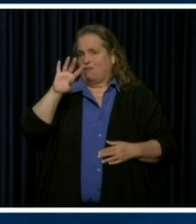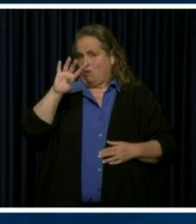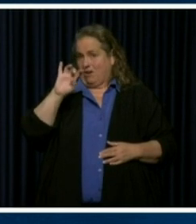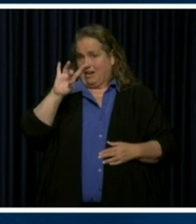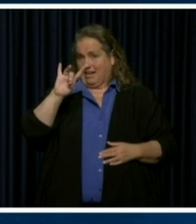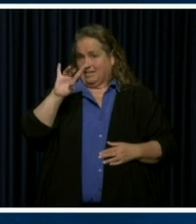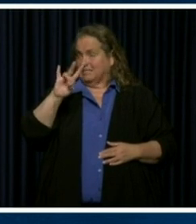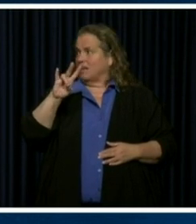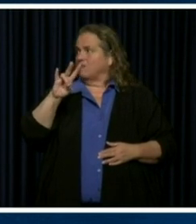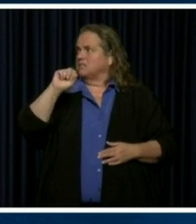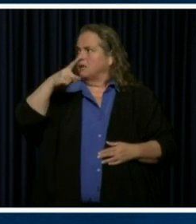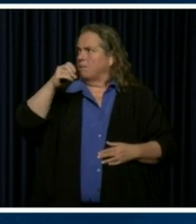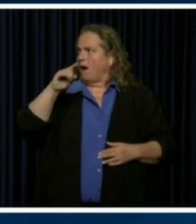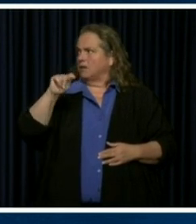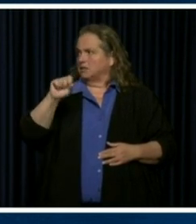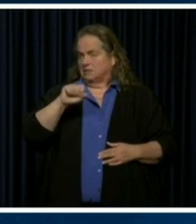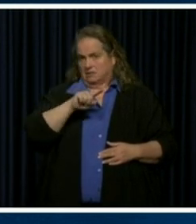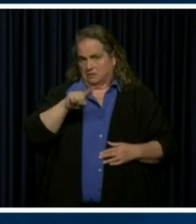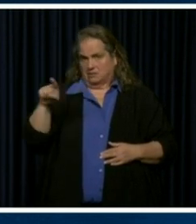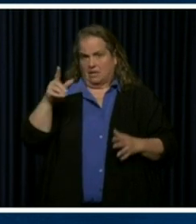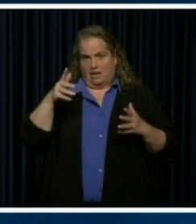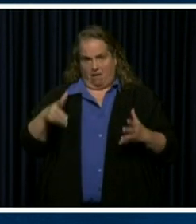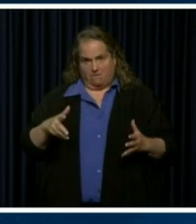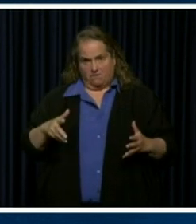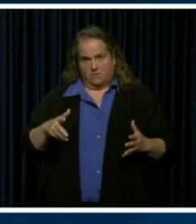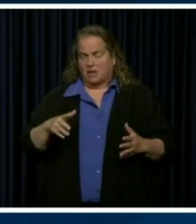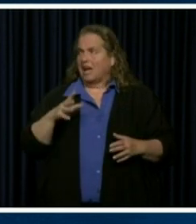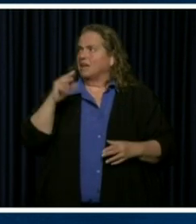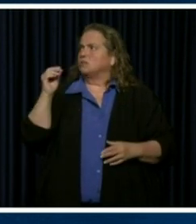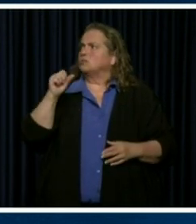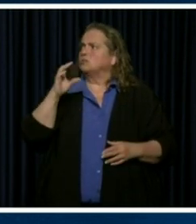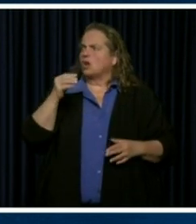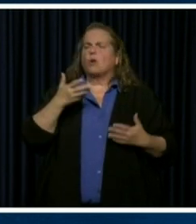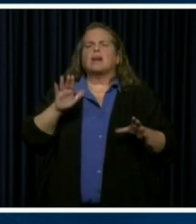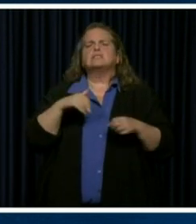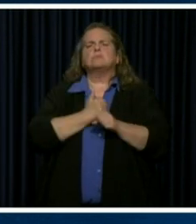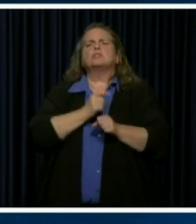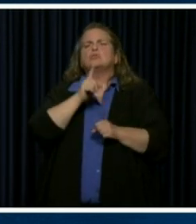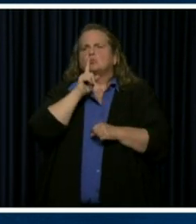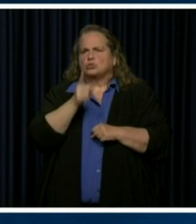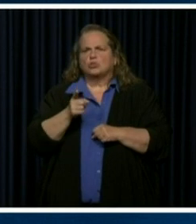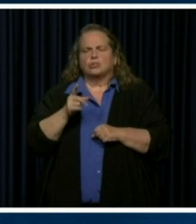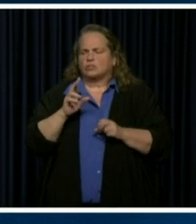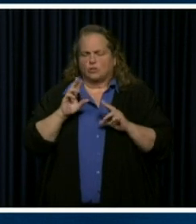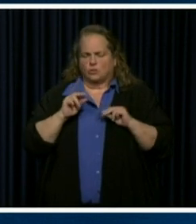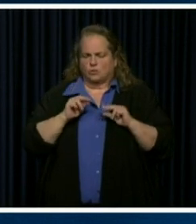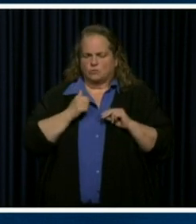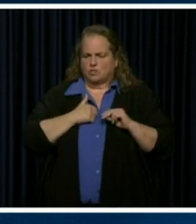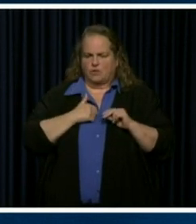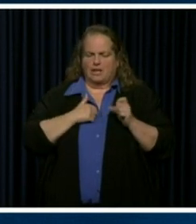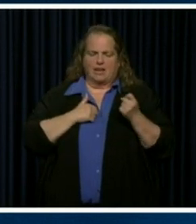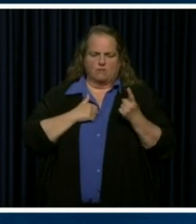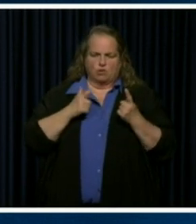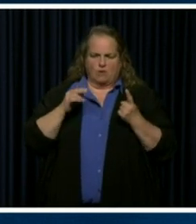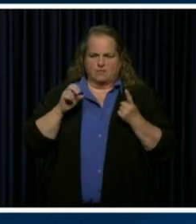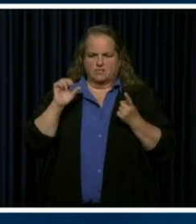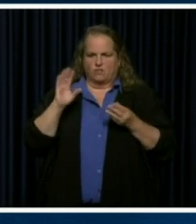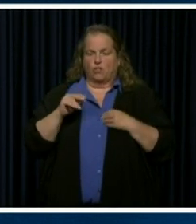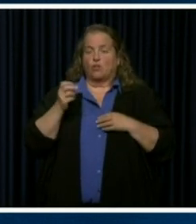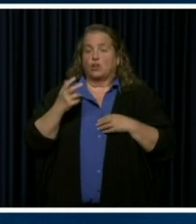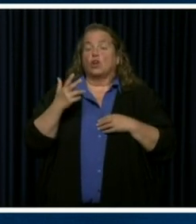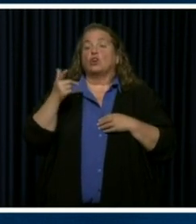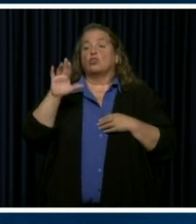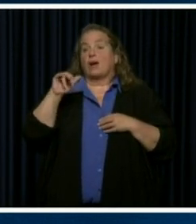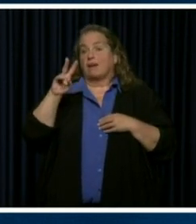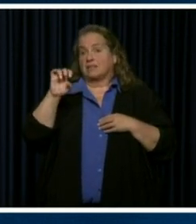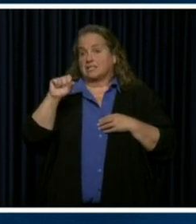487 spots left. And so let's make sure, oh no, that was 11 and Graves has 13. Graves